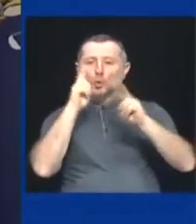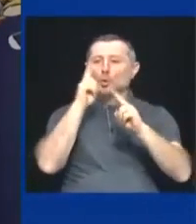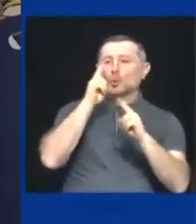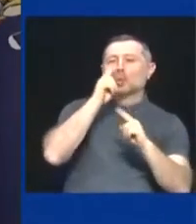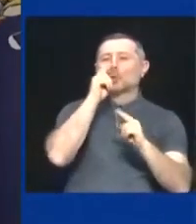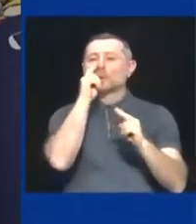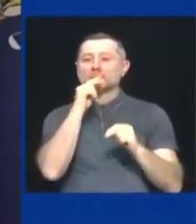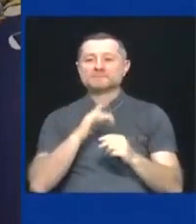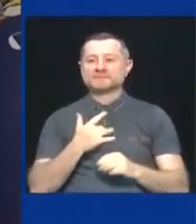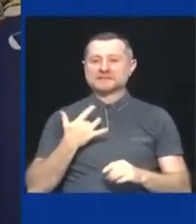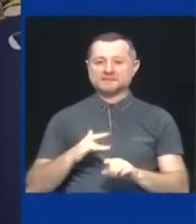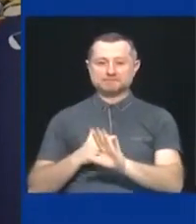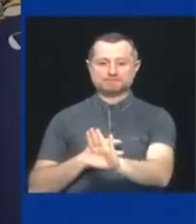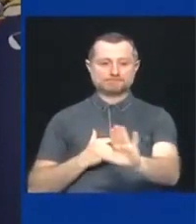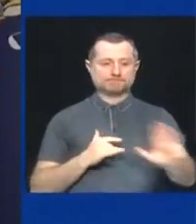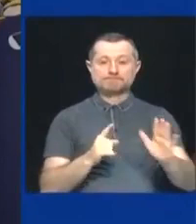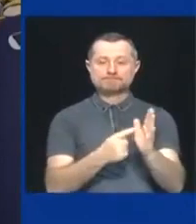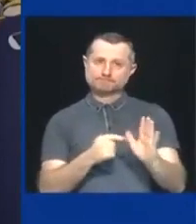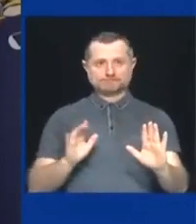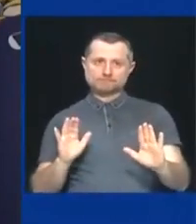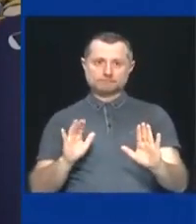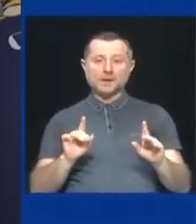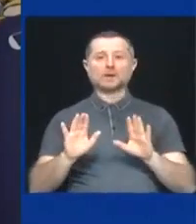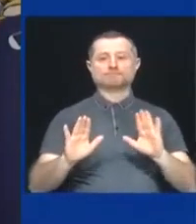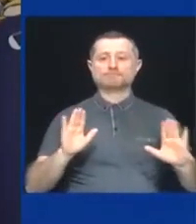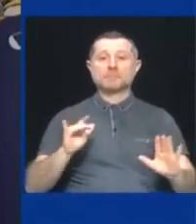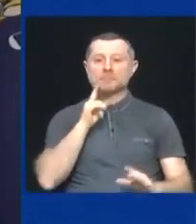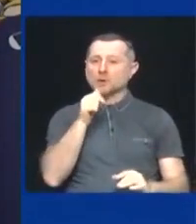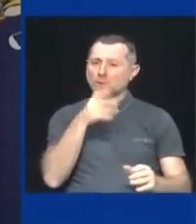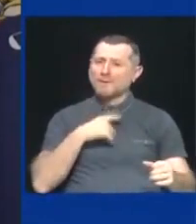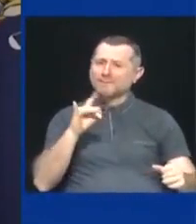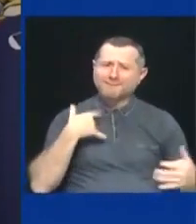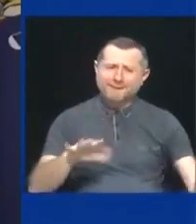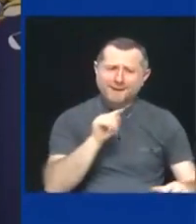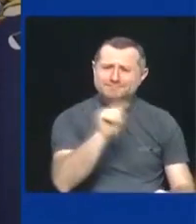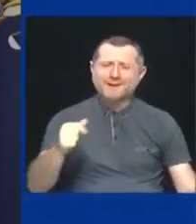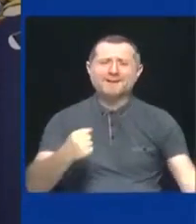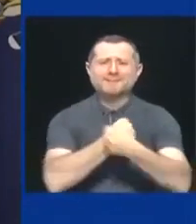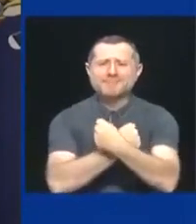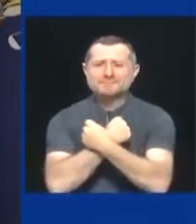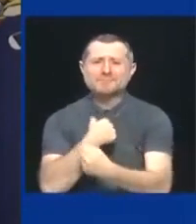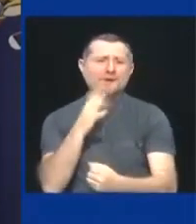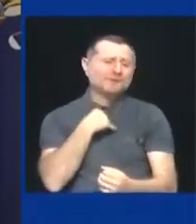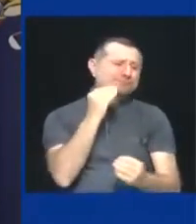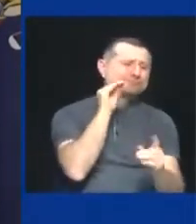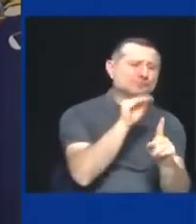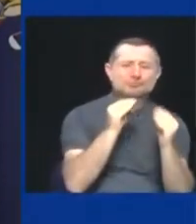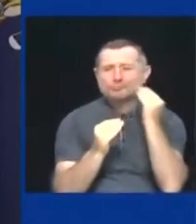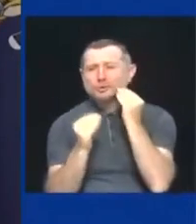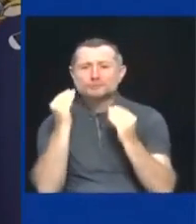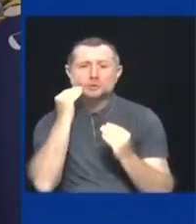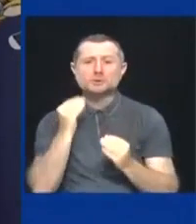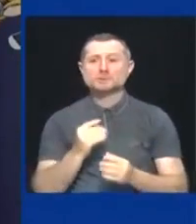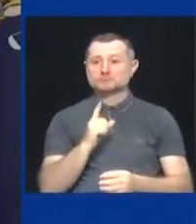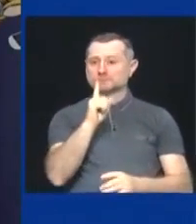hug and kiss people casually, women and men. I have done it